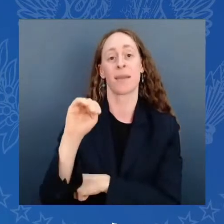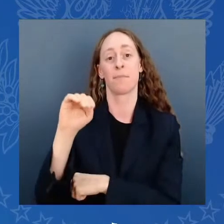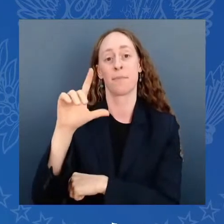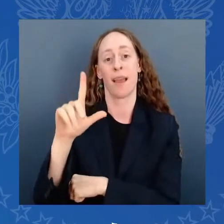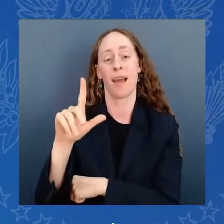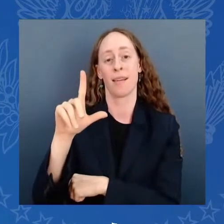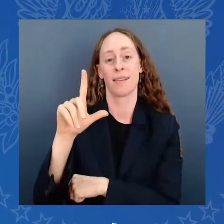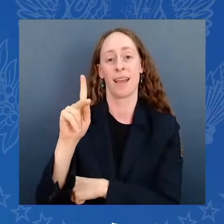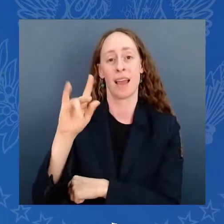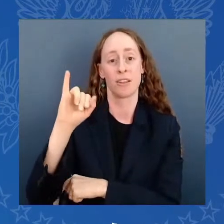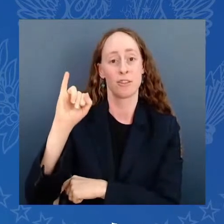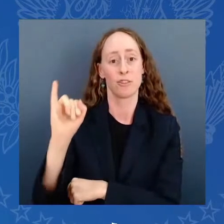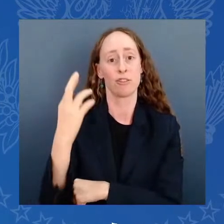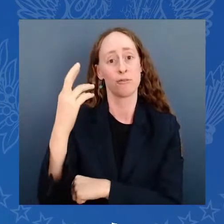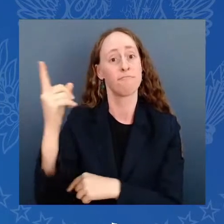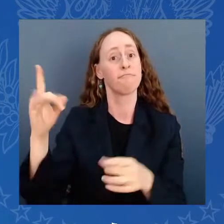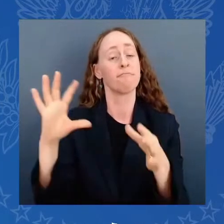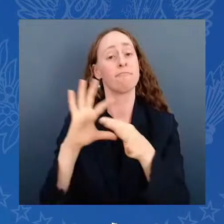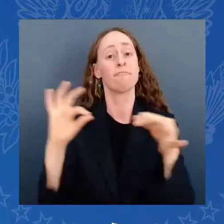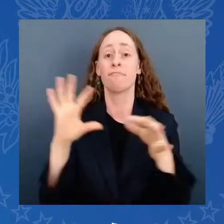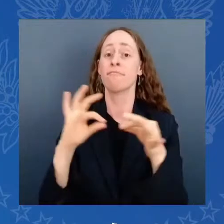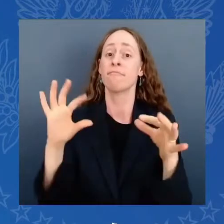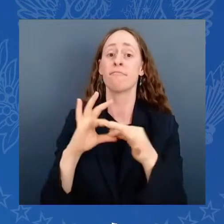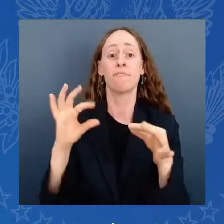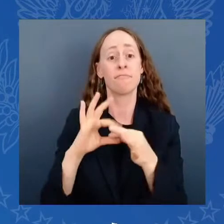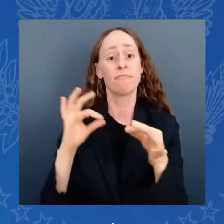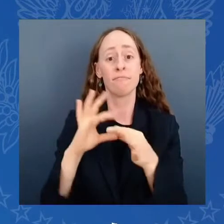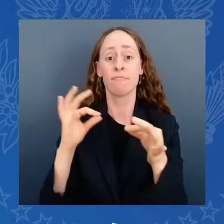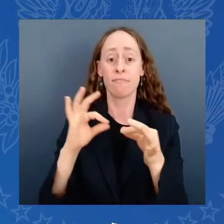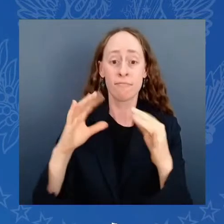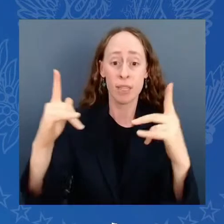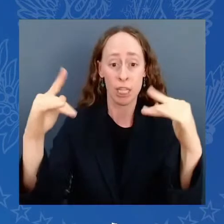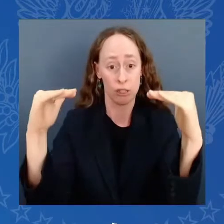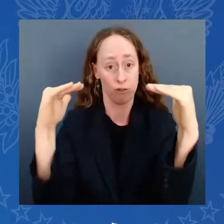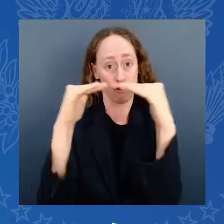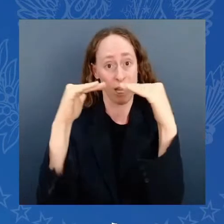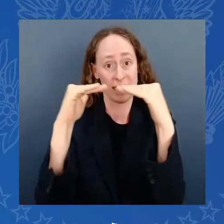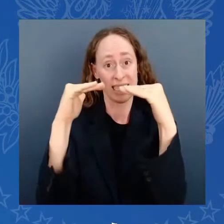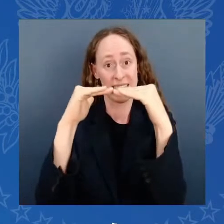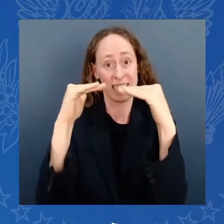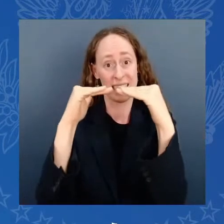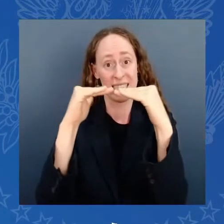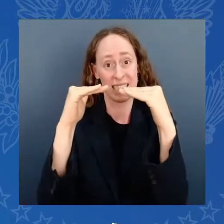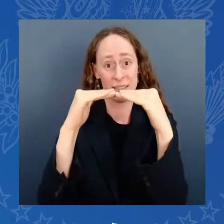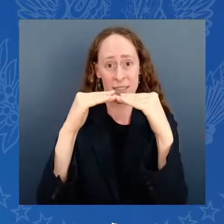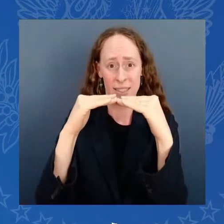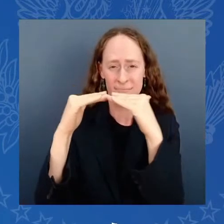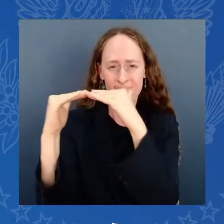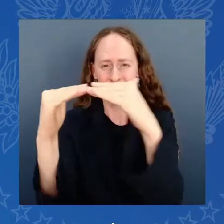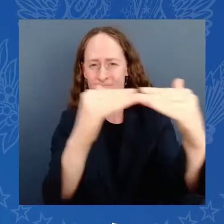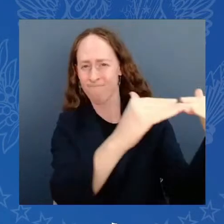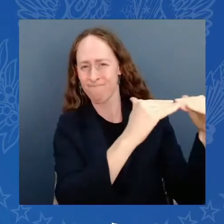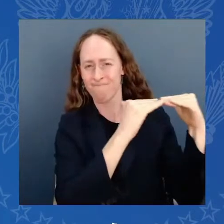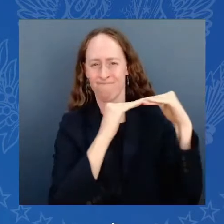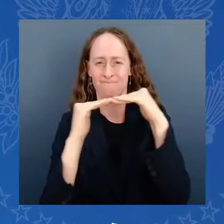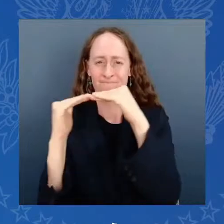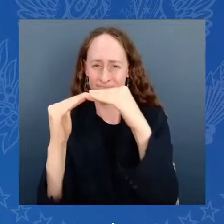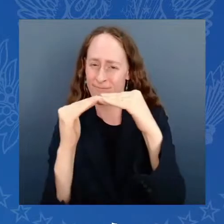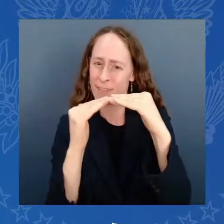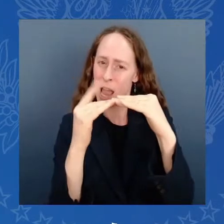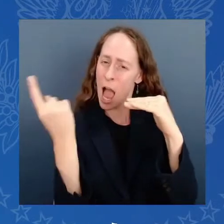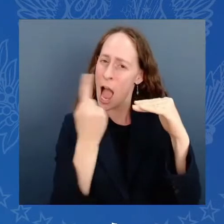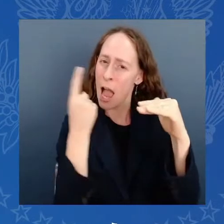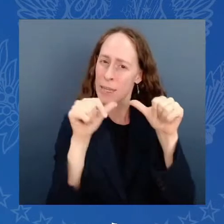America is at its strongest when justice prevails, and when the winds of change make our country more united,